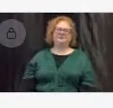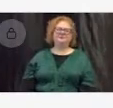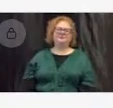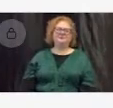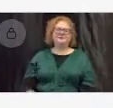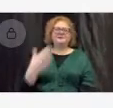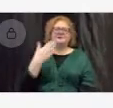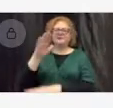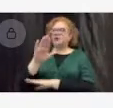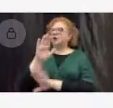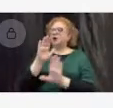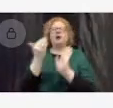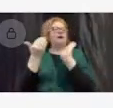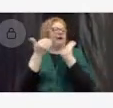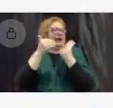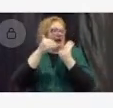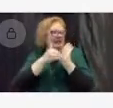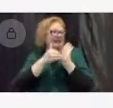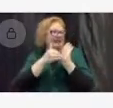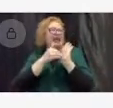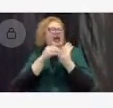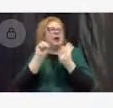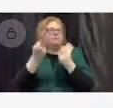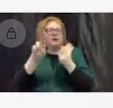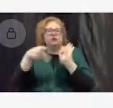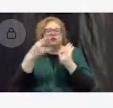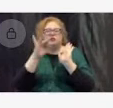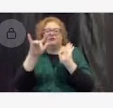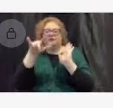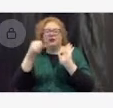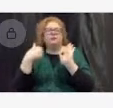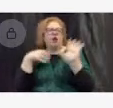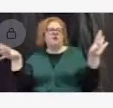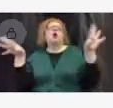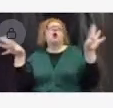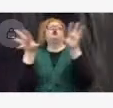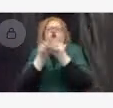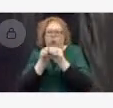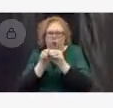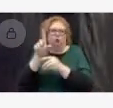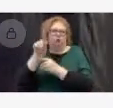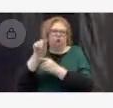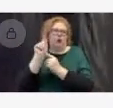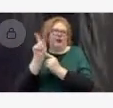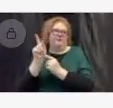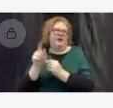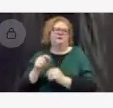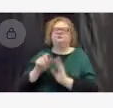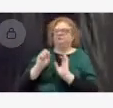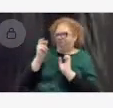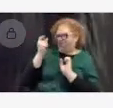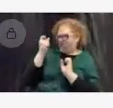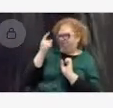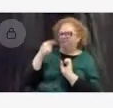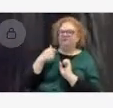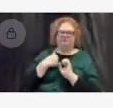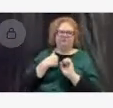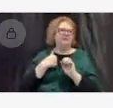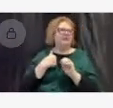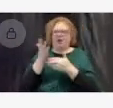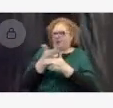Good afternoon. Again, I will say this, Mr. Phillips, that there is a 20-minute total. I've got, yeah. Okay, yes, sir. I understand. Go ahead. I'll try to make it